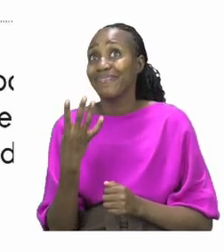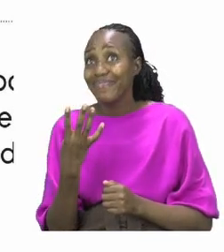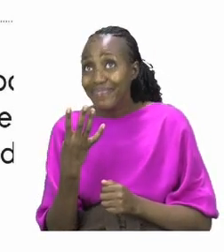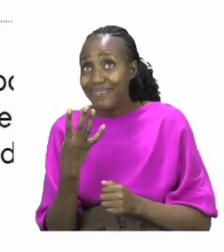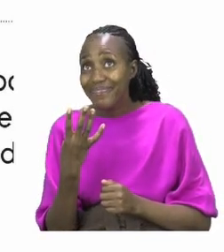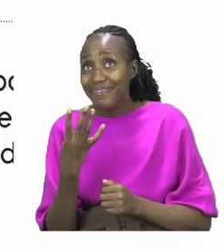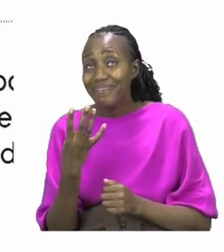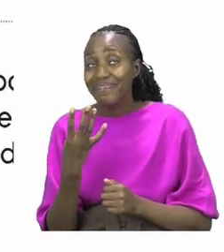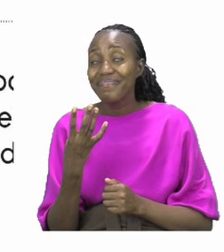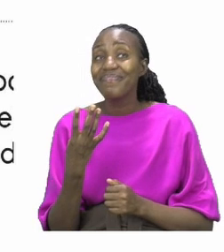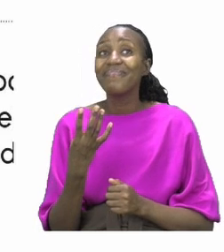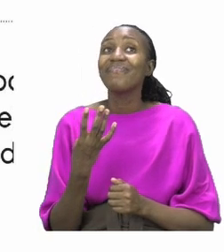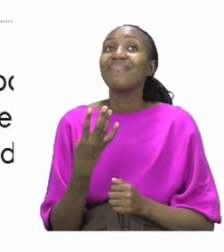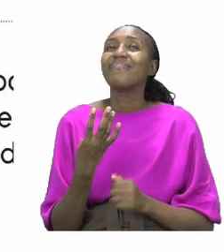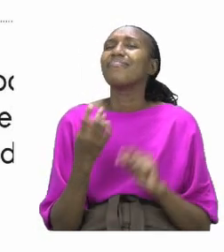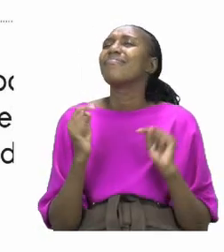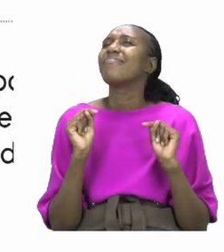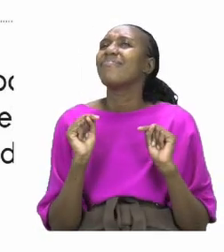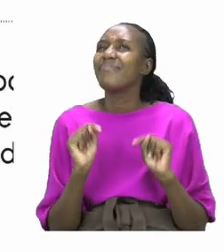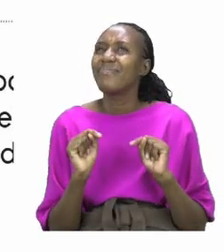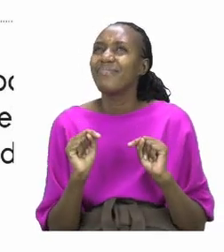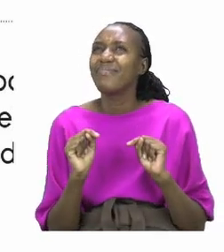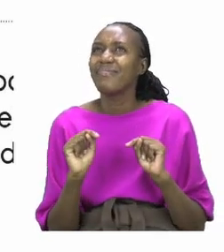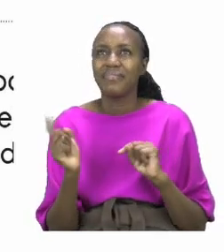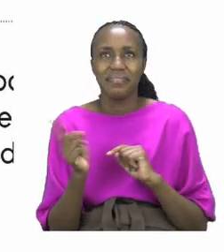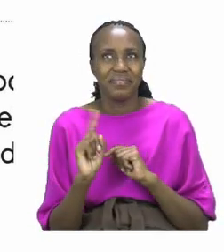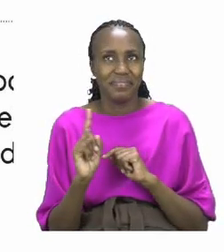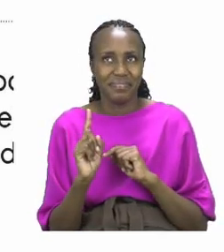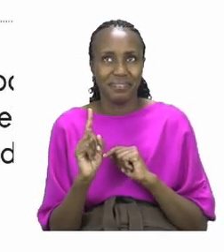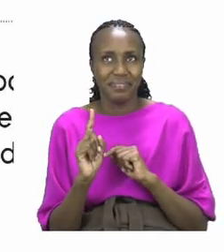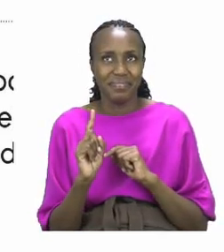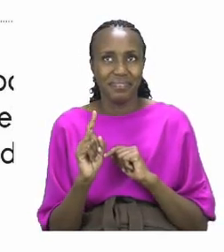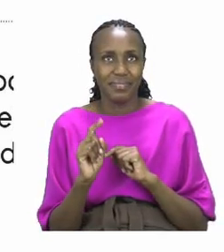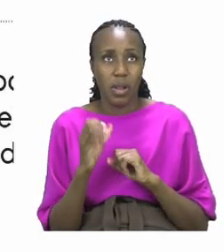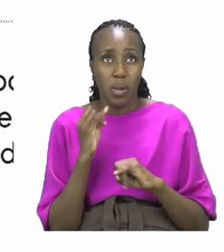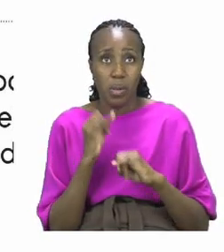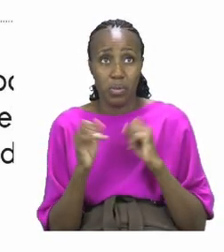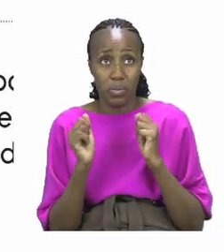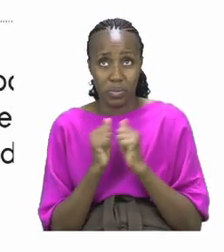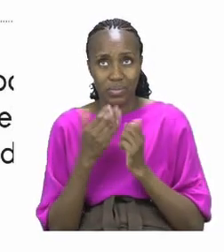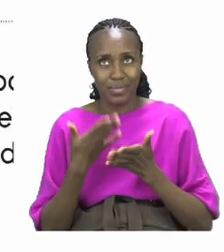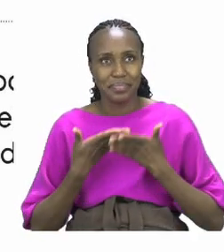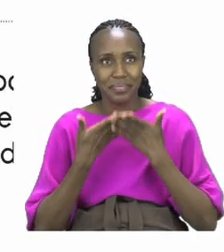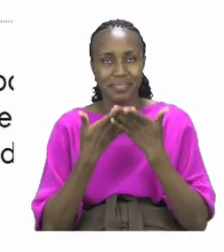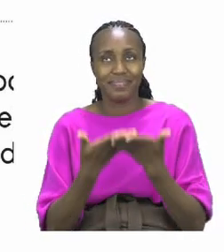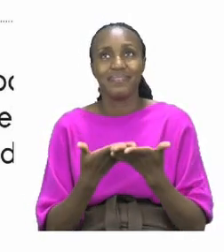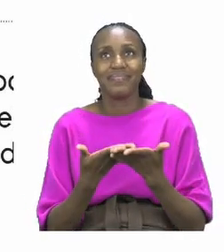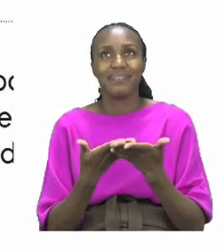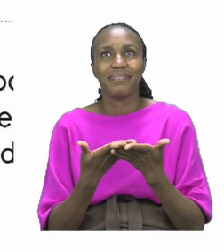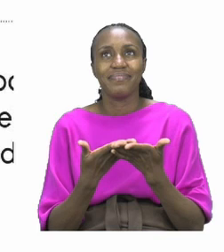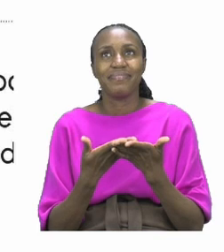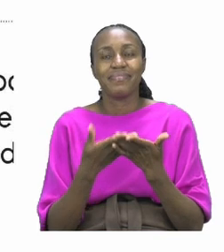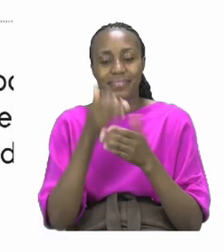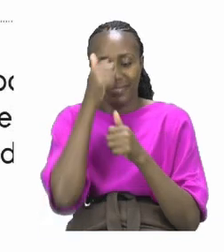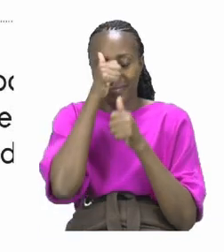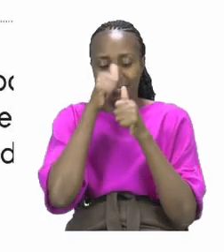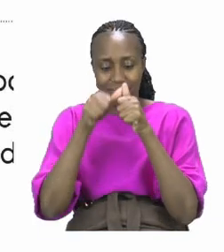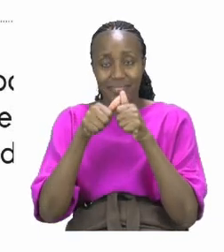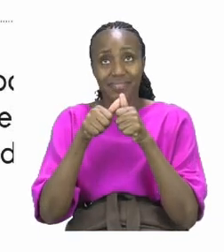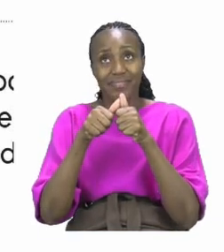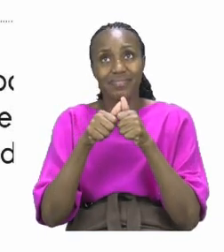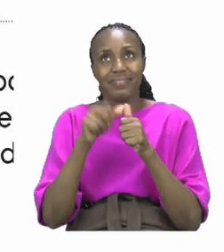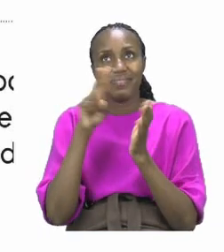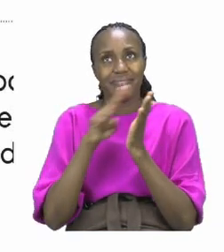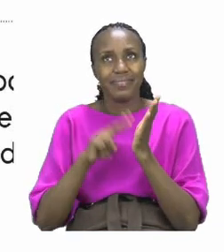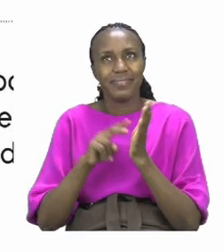sums. Today, we are going to do the last one together. Remember, you need to read it 2 times